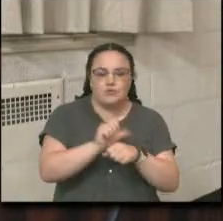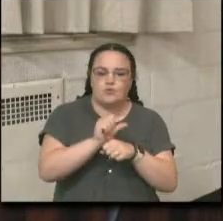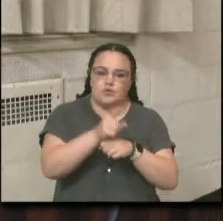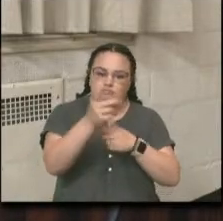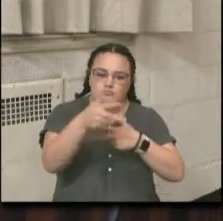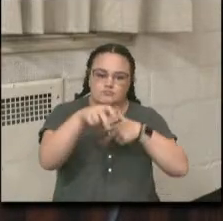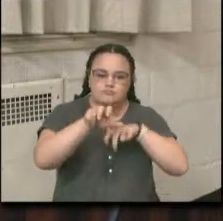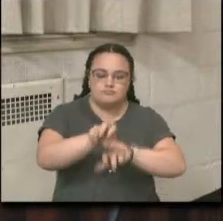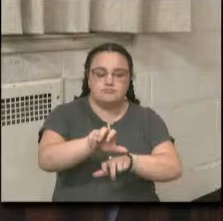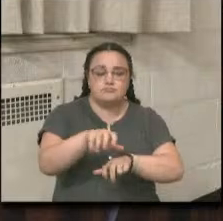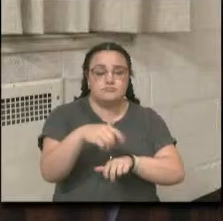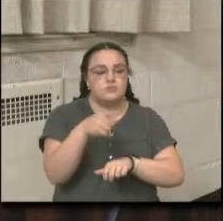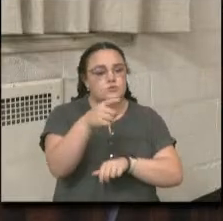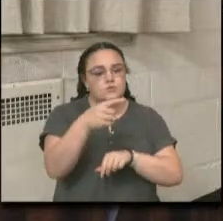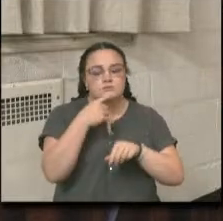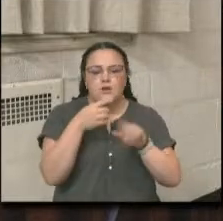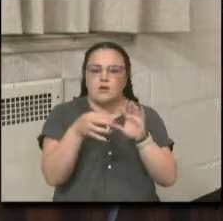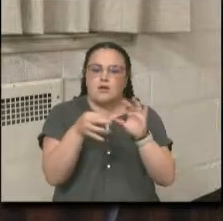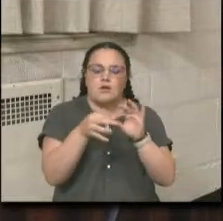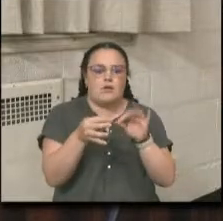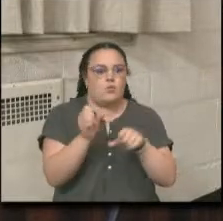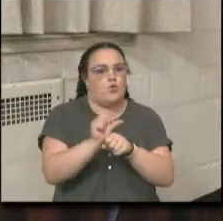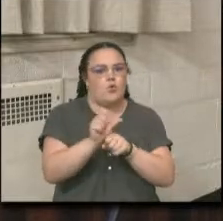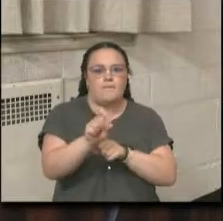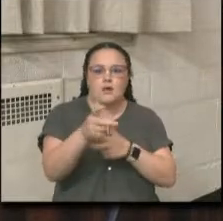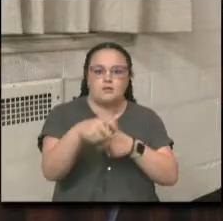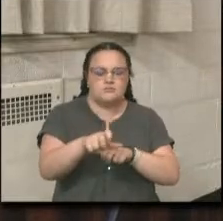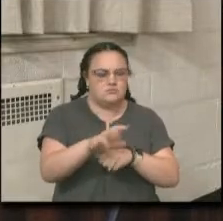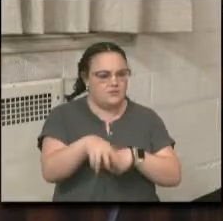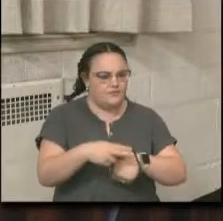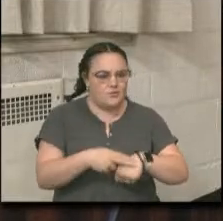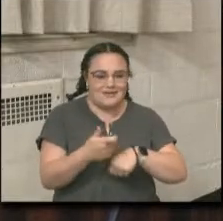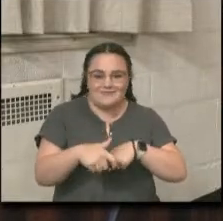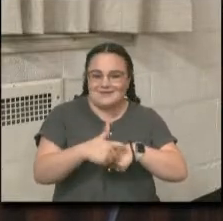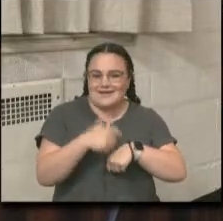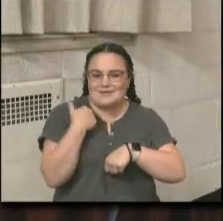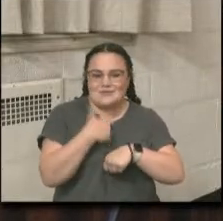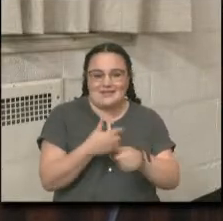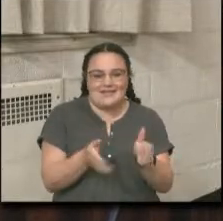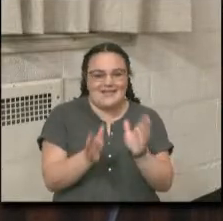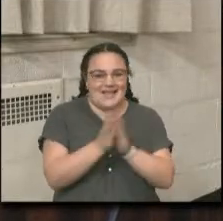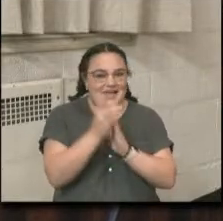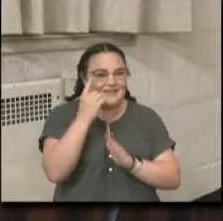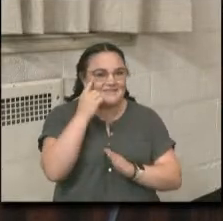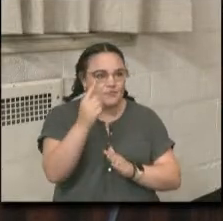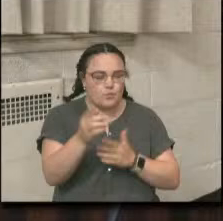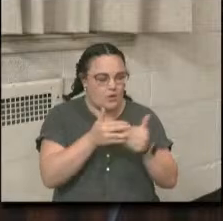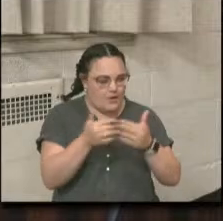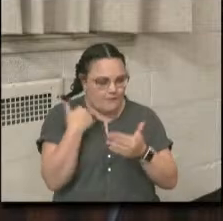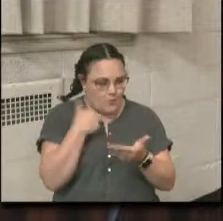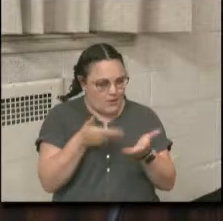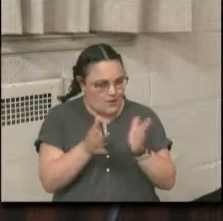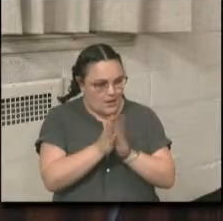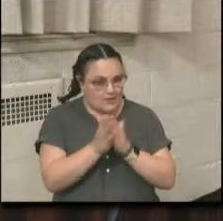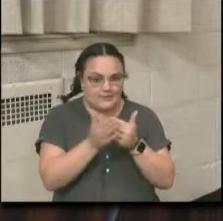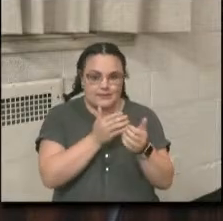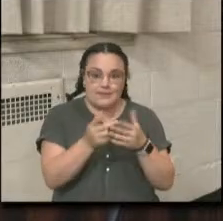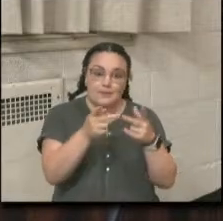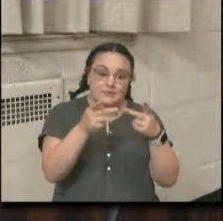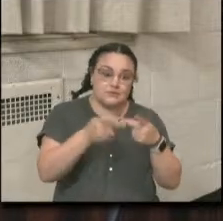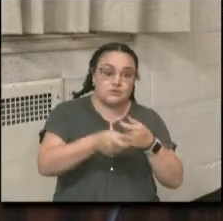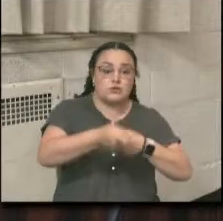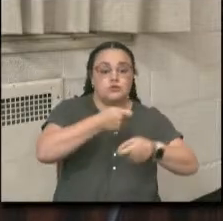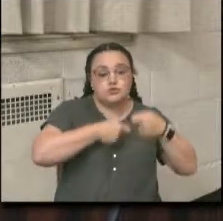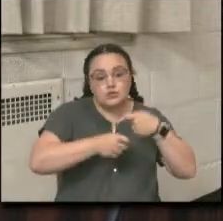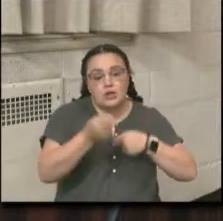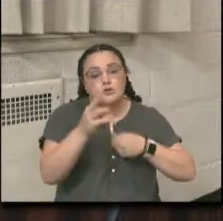I heard you when you said it takes work. It takes work. Every time we ask for whether it's a change in position or change